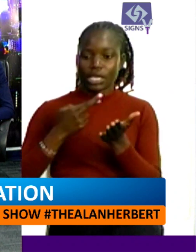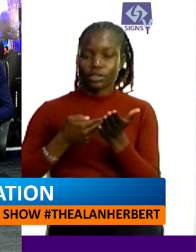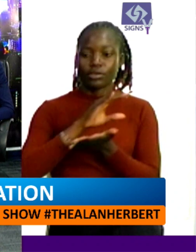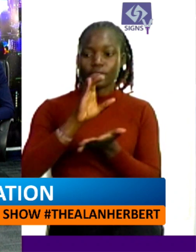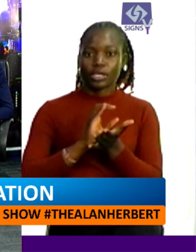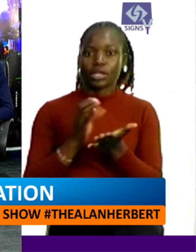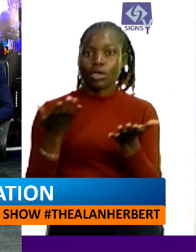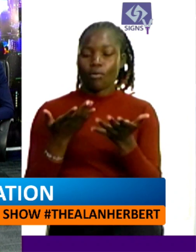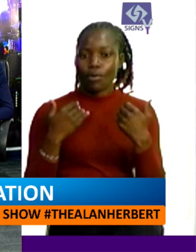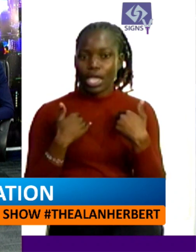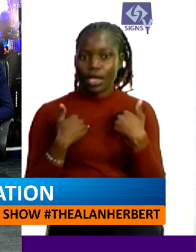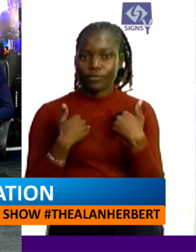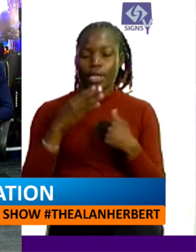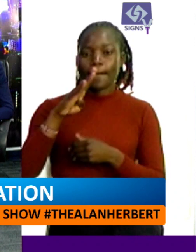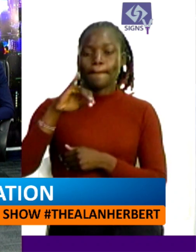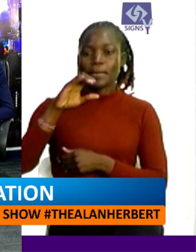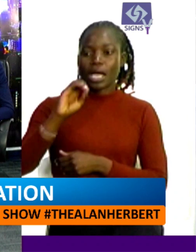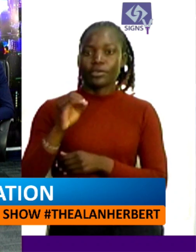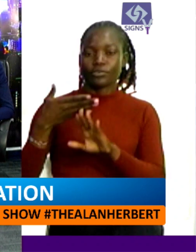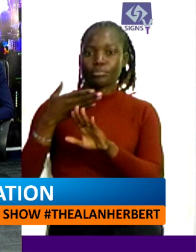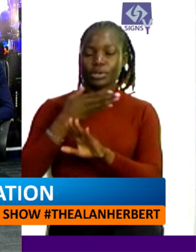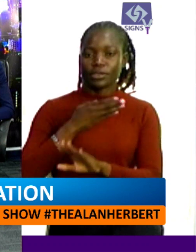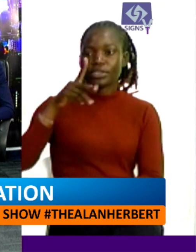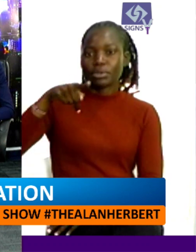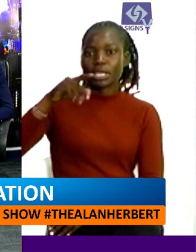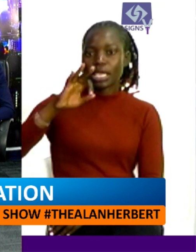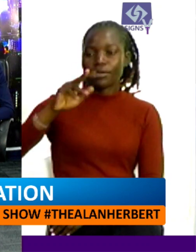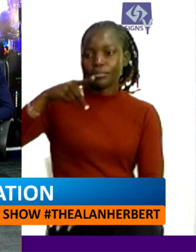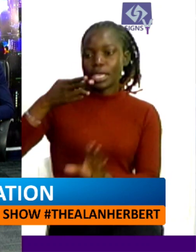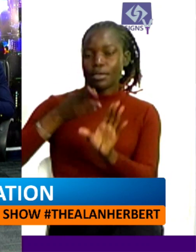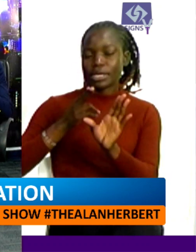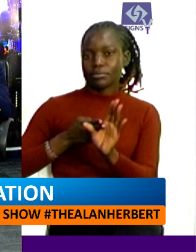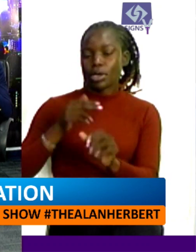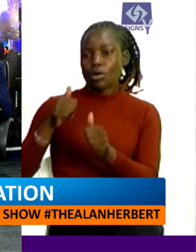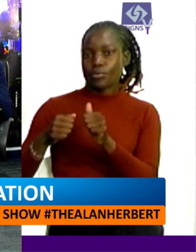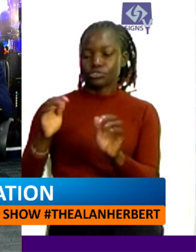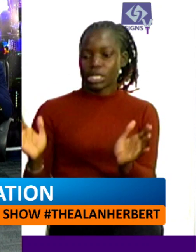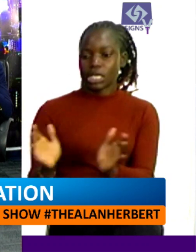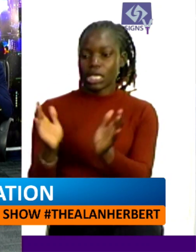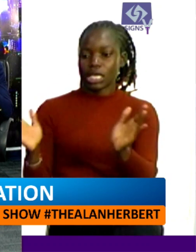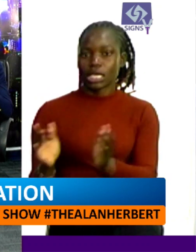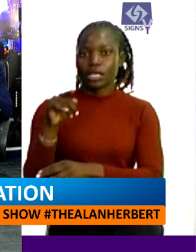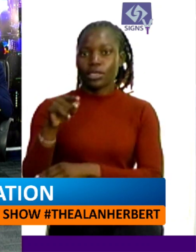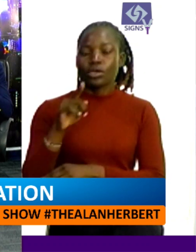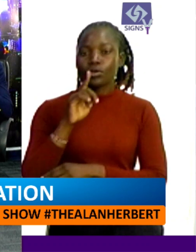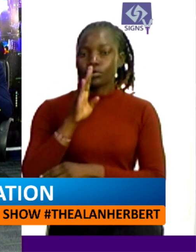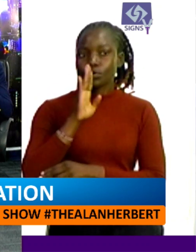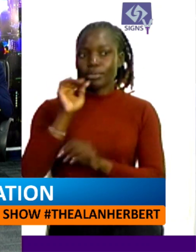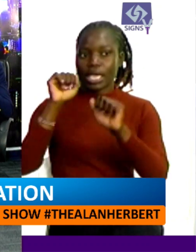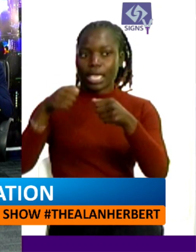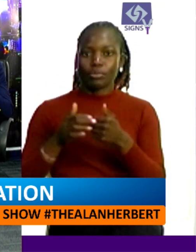where there are bios of previous PFP participants, which will encourage you to be able